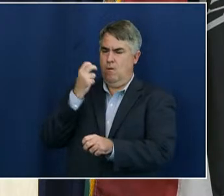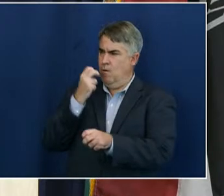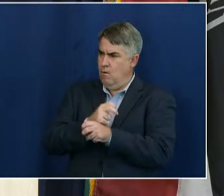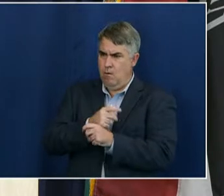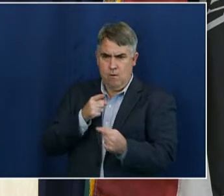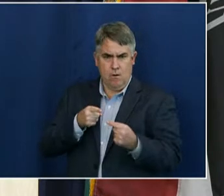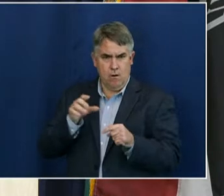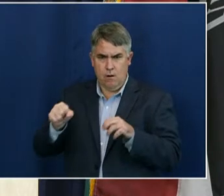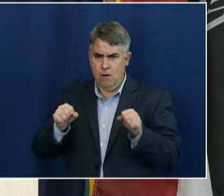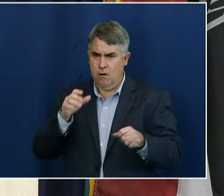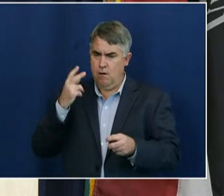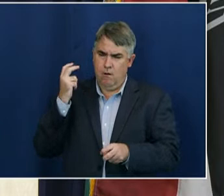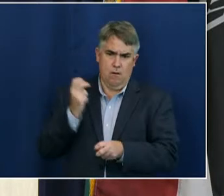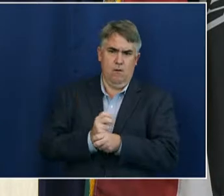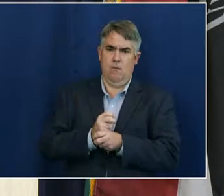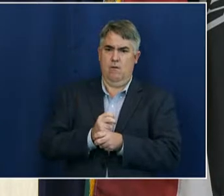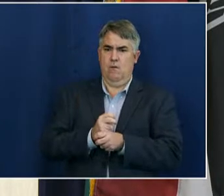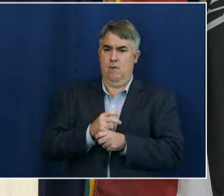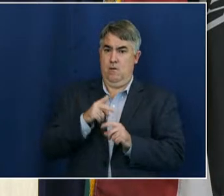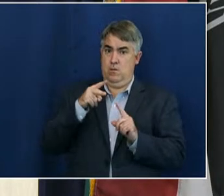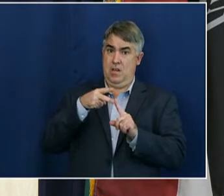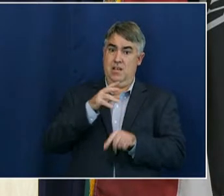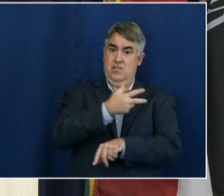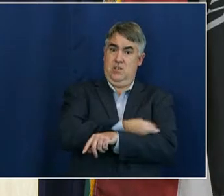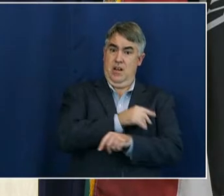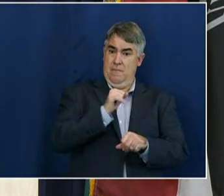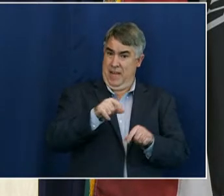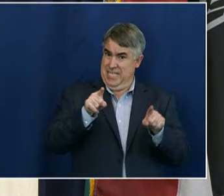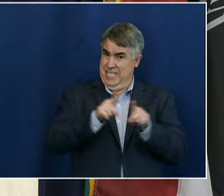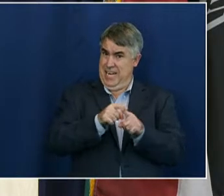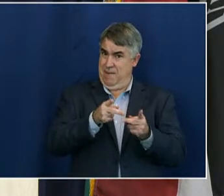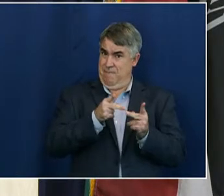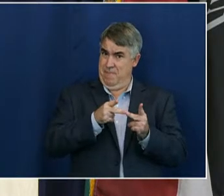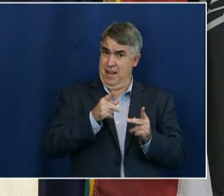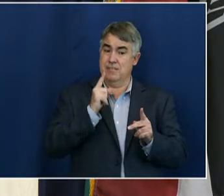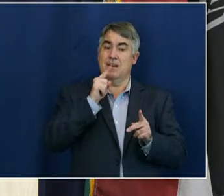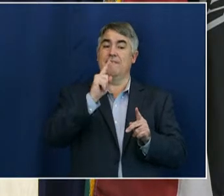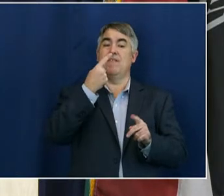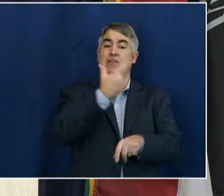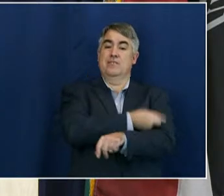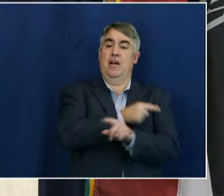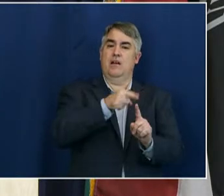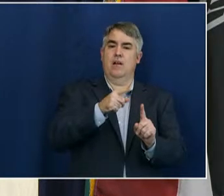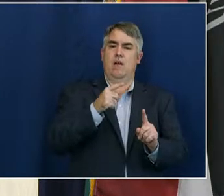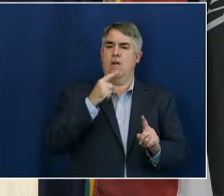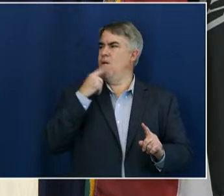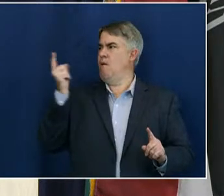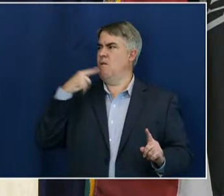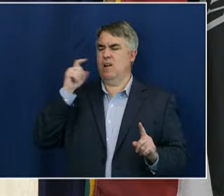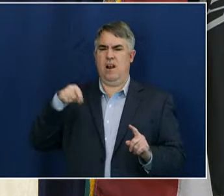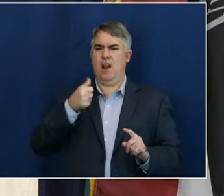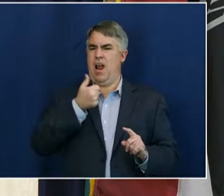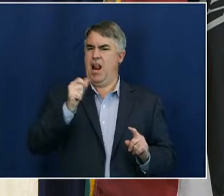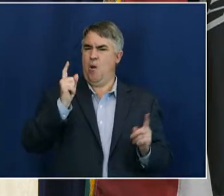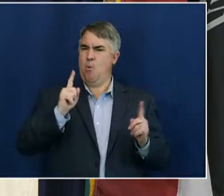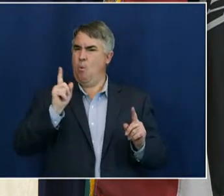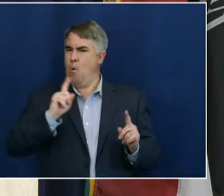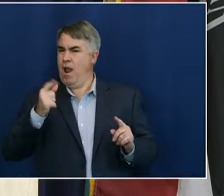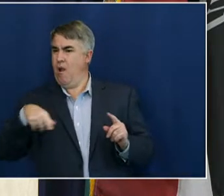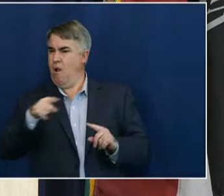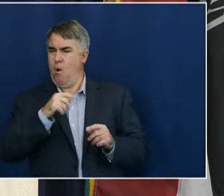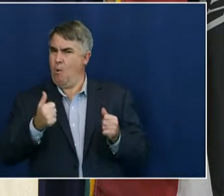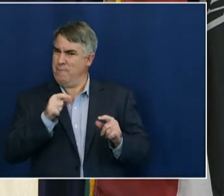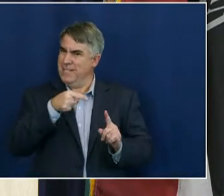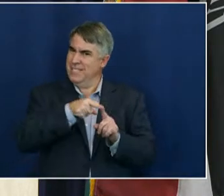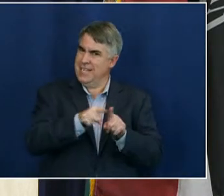their second dose of the vaccine, or do they have to return to the original site where they got the first dose? And she also asks,